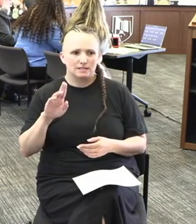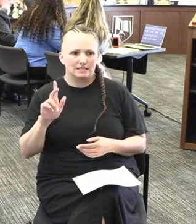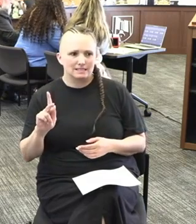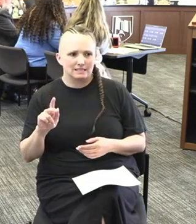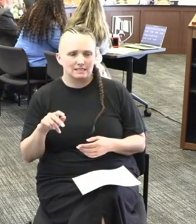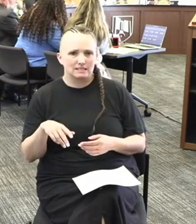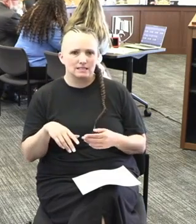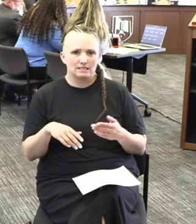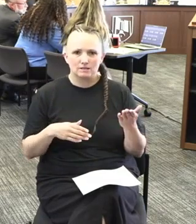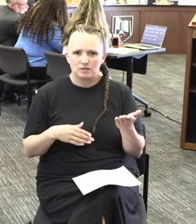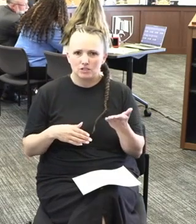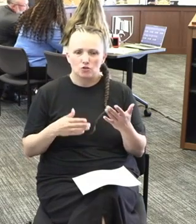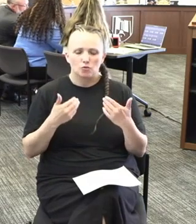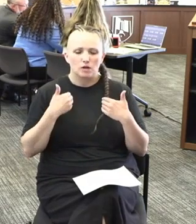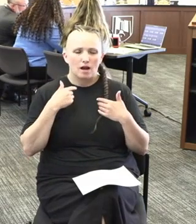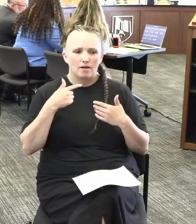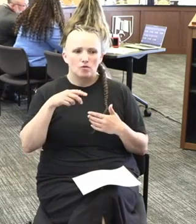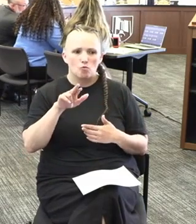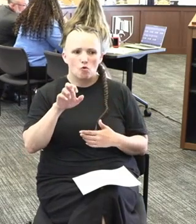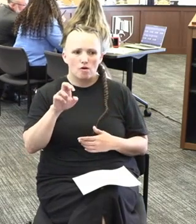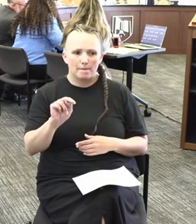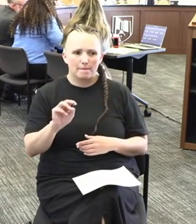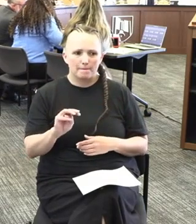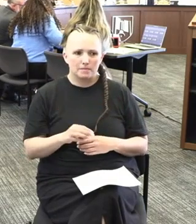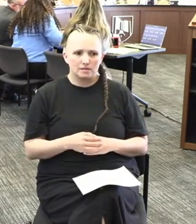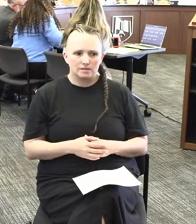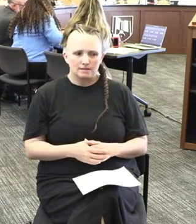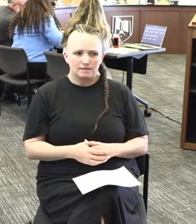a quorum. Thank you.